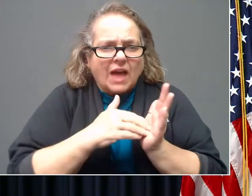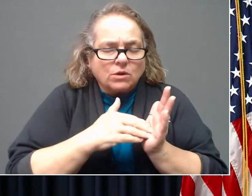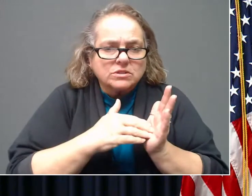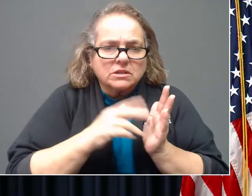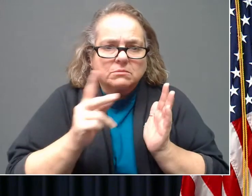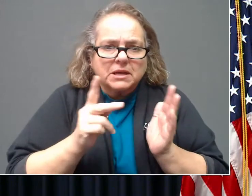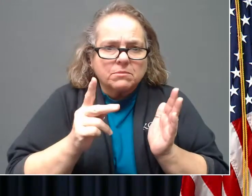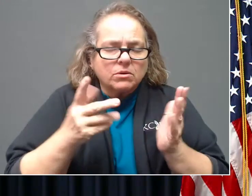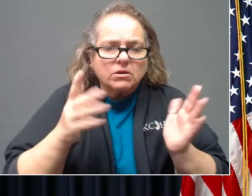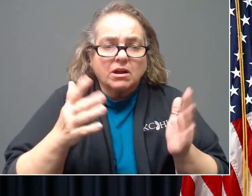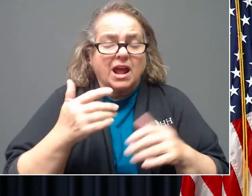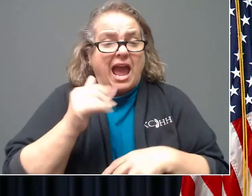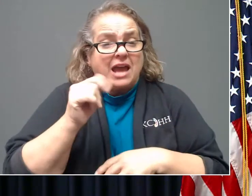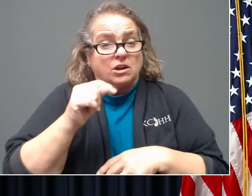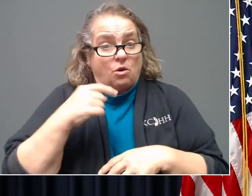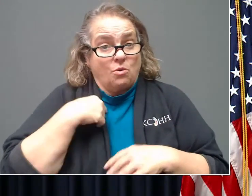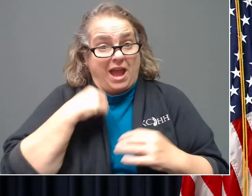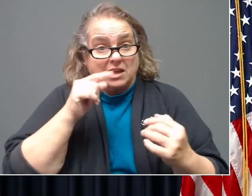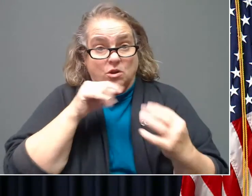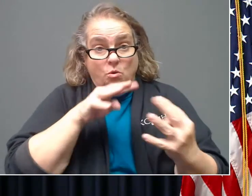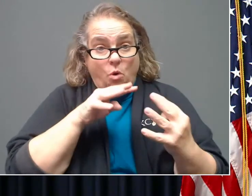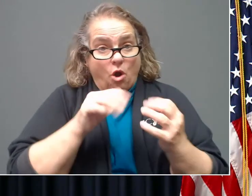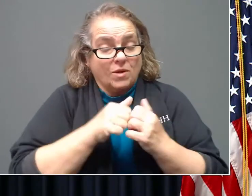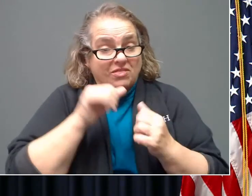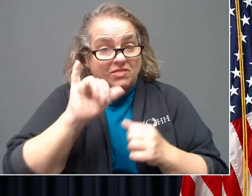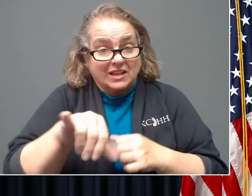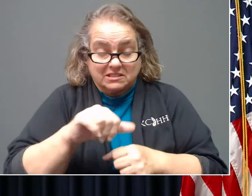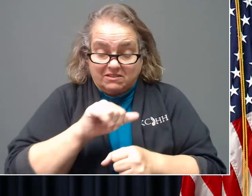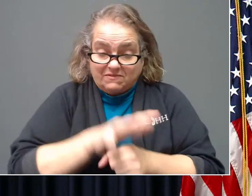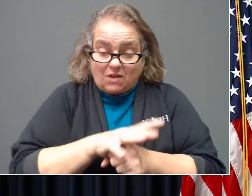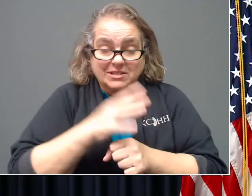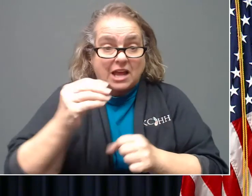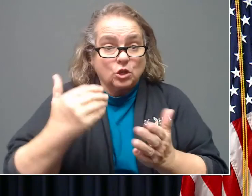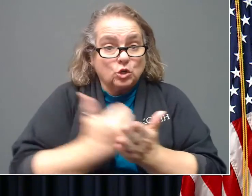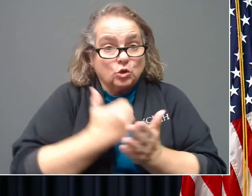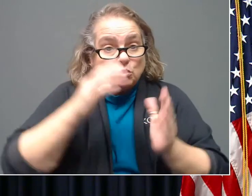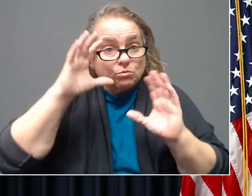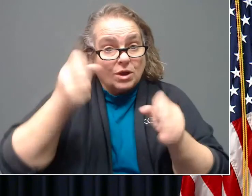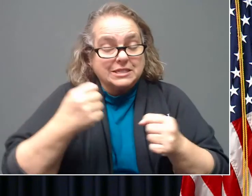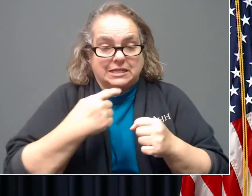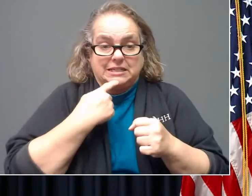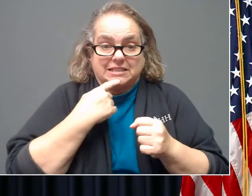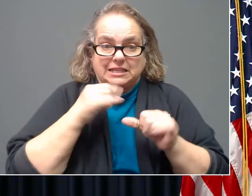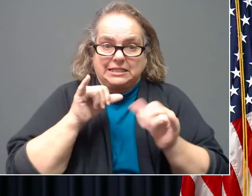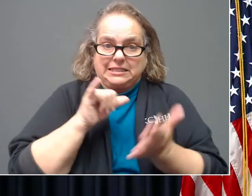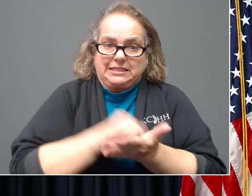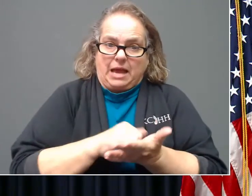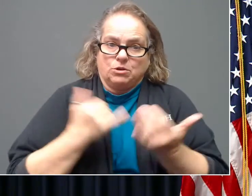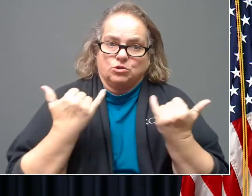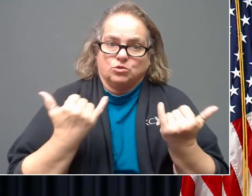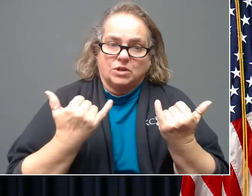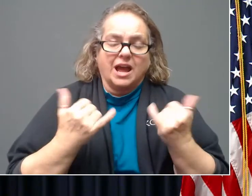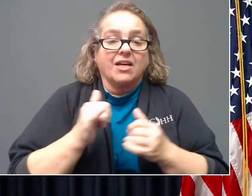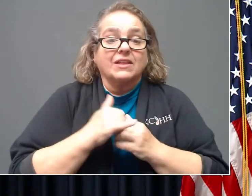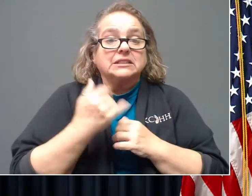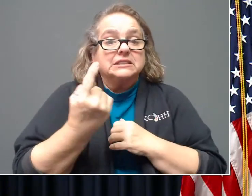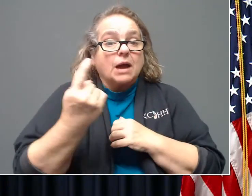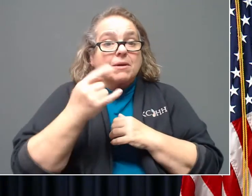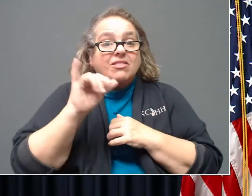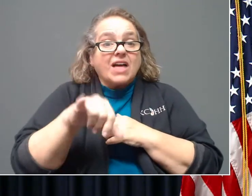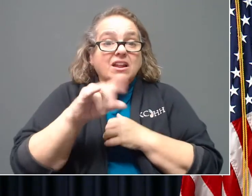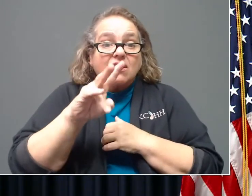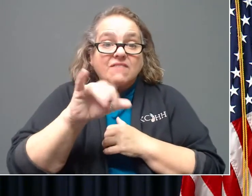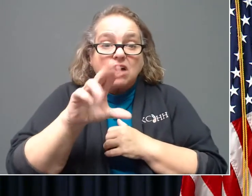new president said the same today. This is something where the virus doesn't care what political party you are